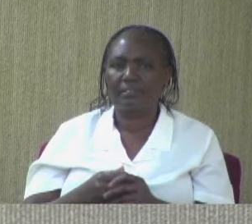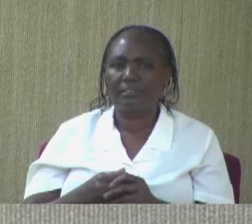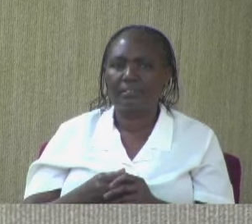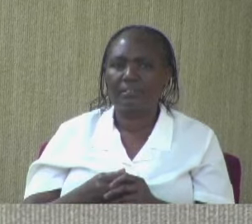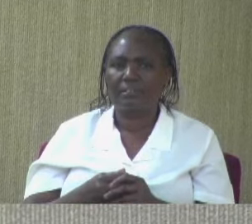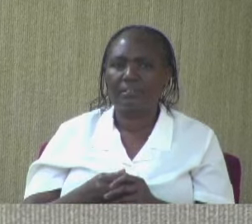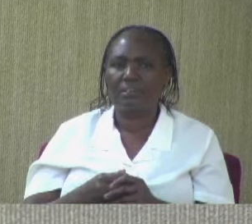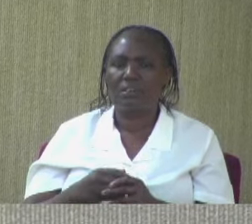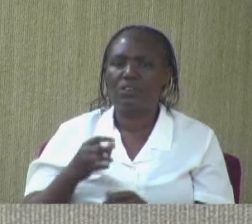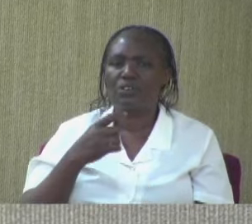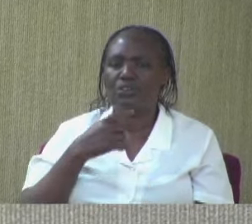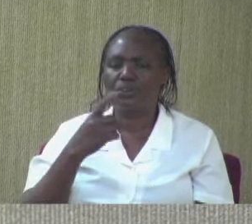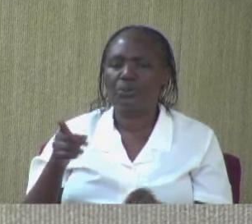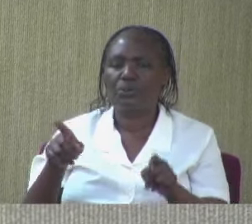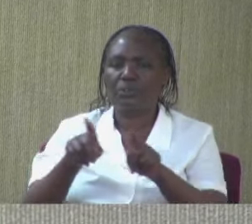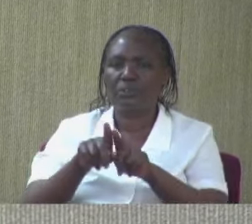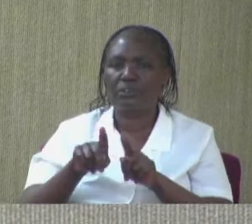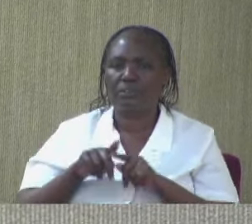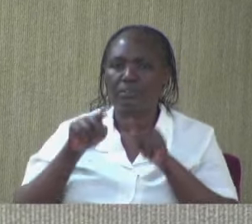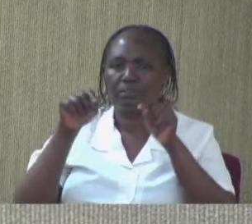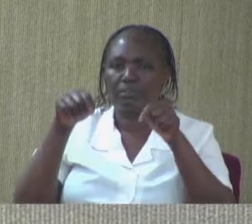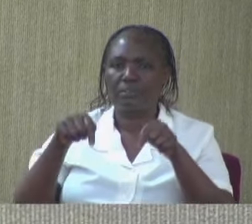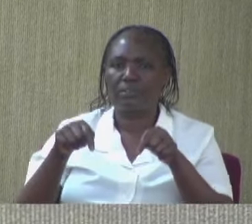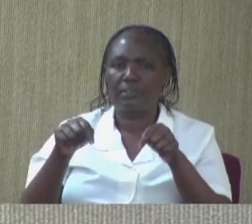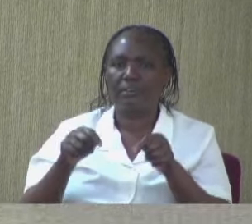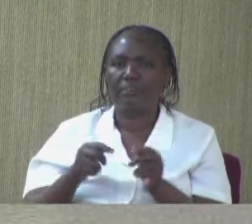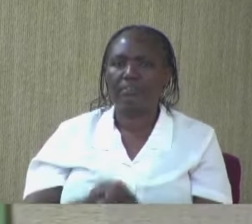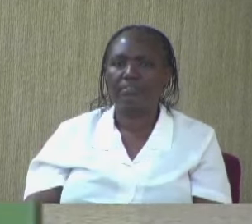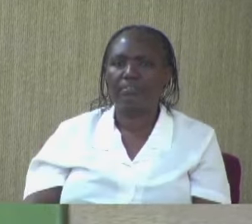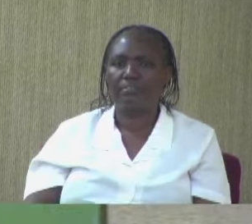And so it is even today.